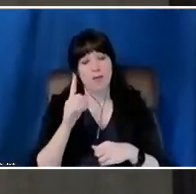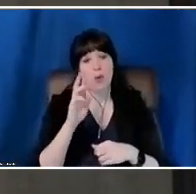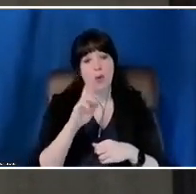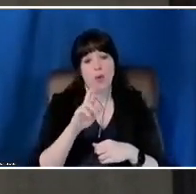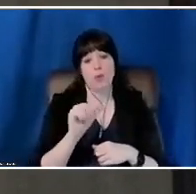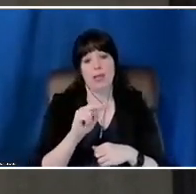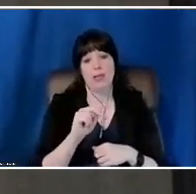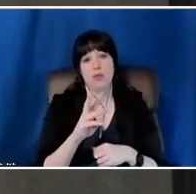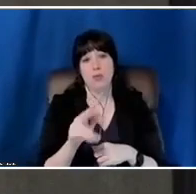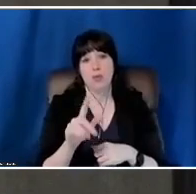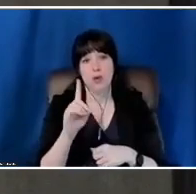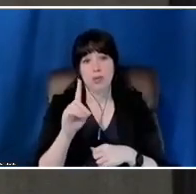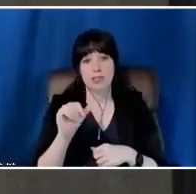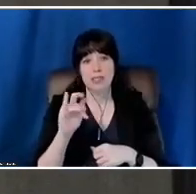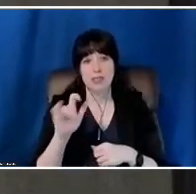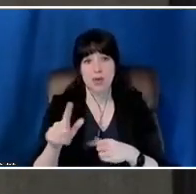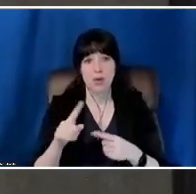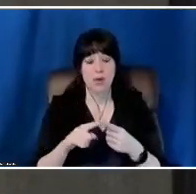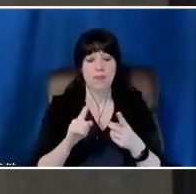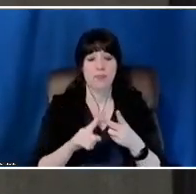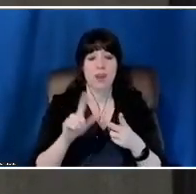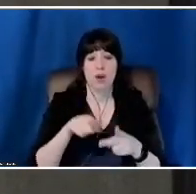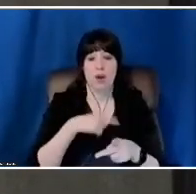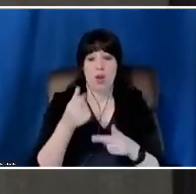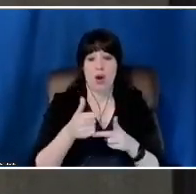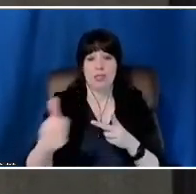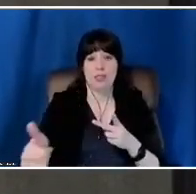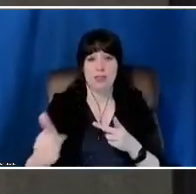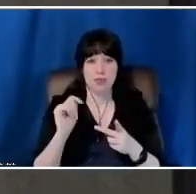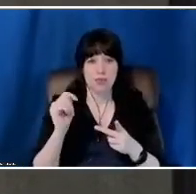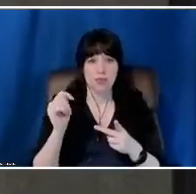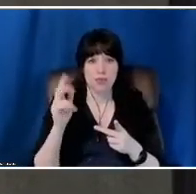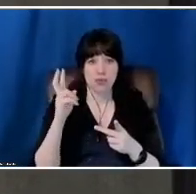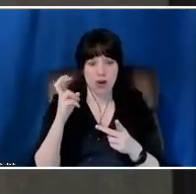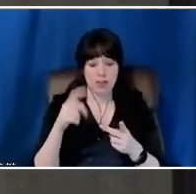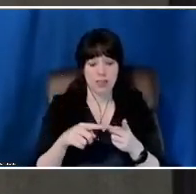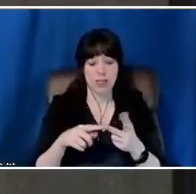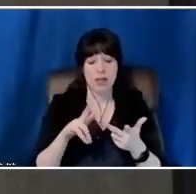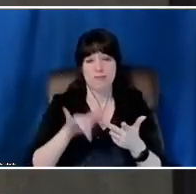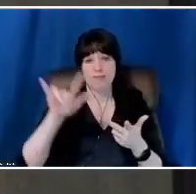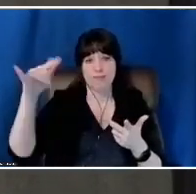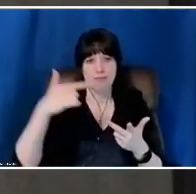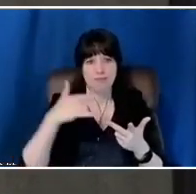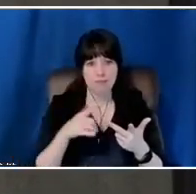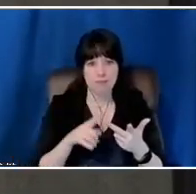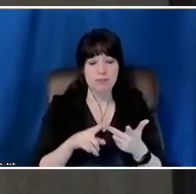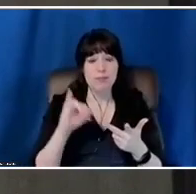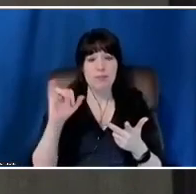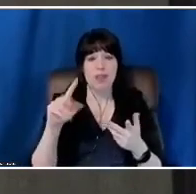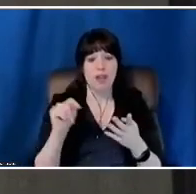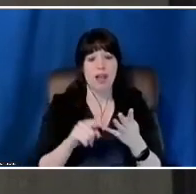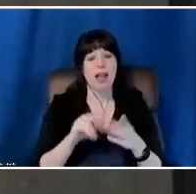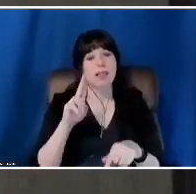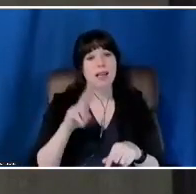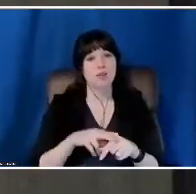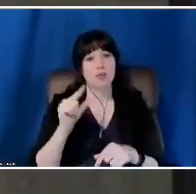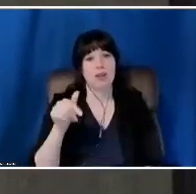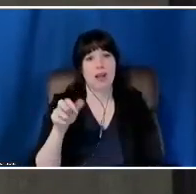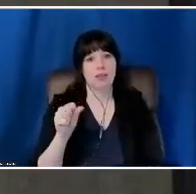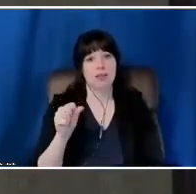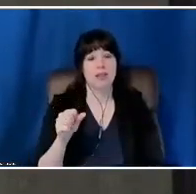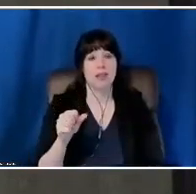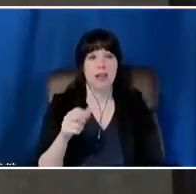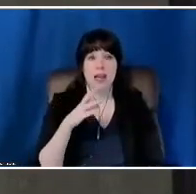the renewable air fuels, jet fuels, and other air fuels, and for natural gas. And the